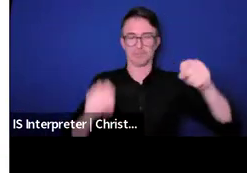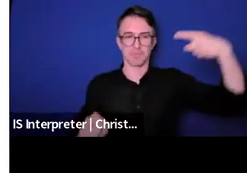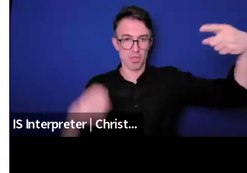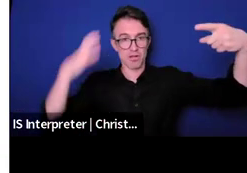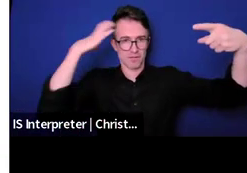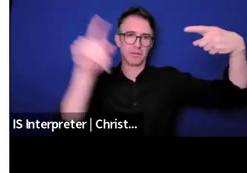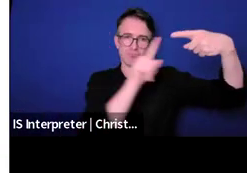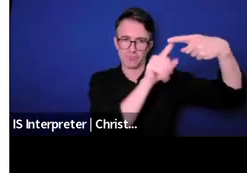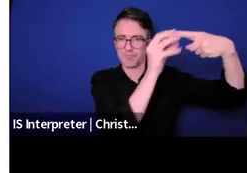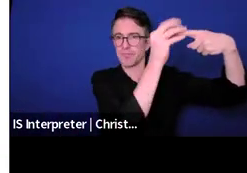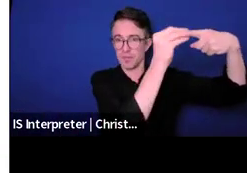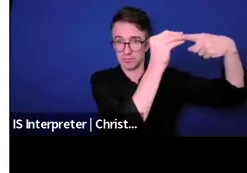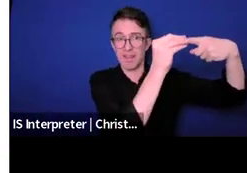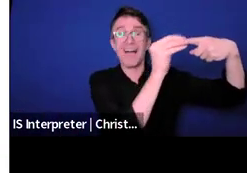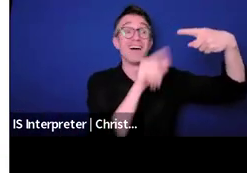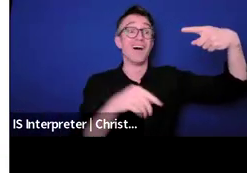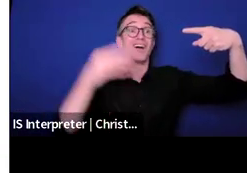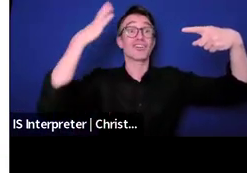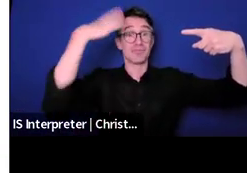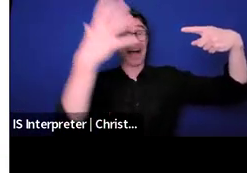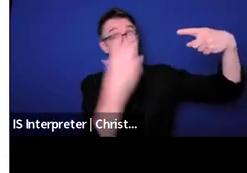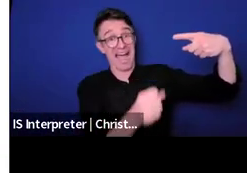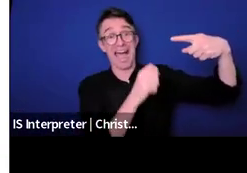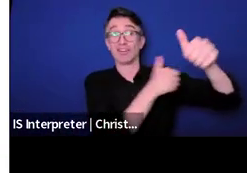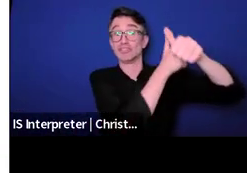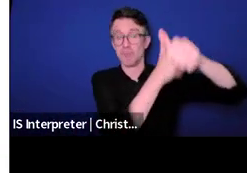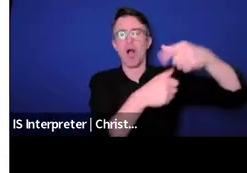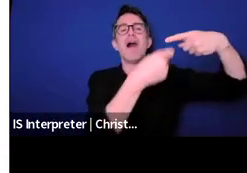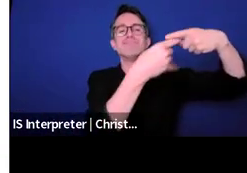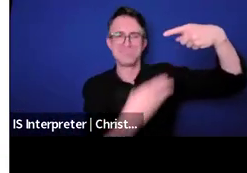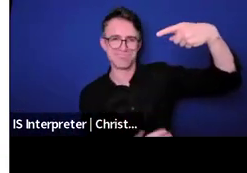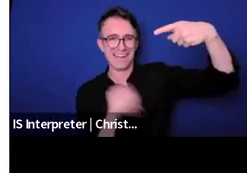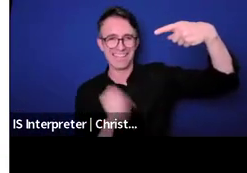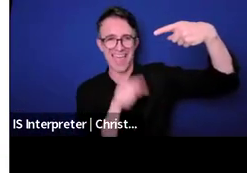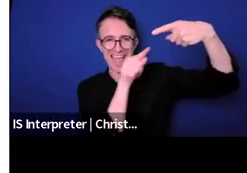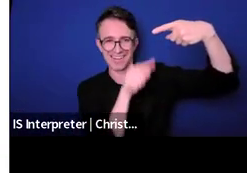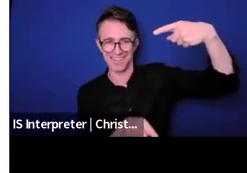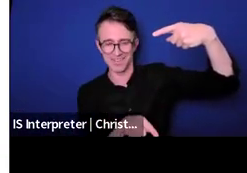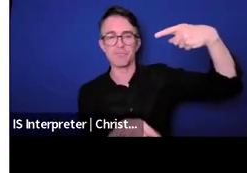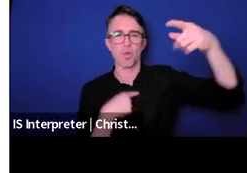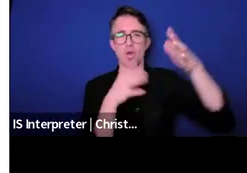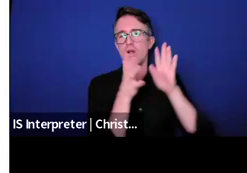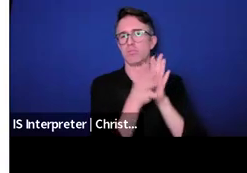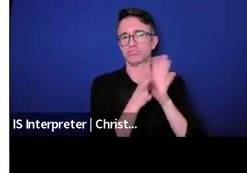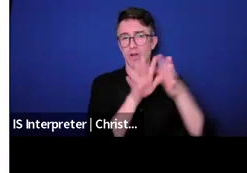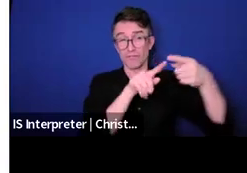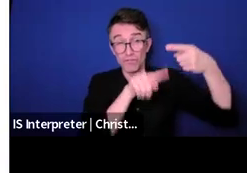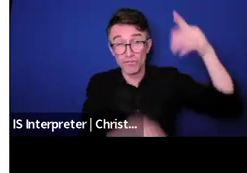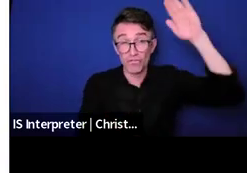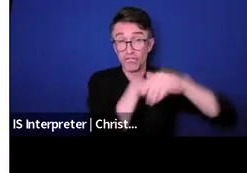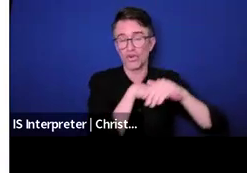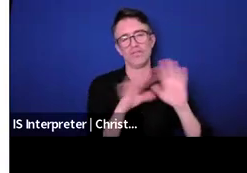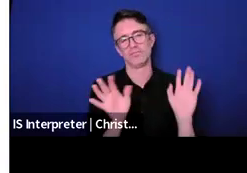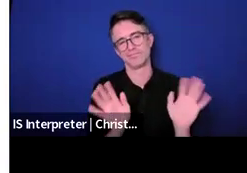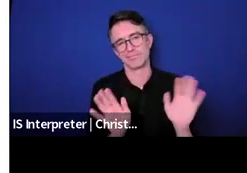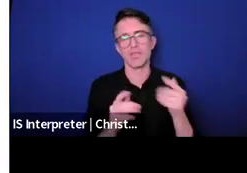range of actors that are involved, and I won't go into full length detail of that, but in the resources that are going to be shared with you